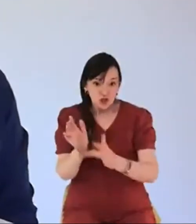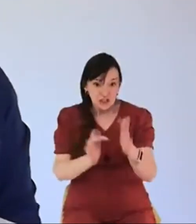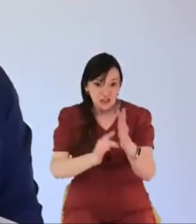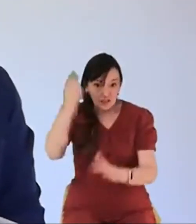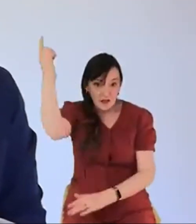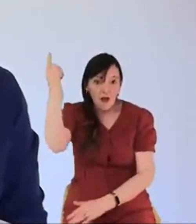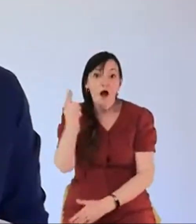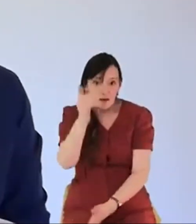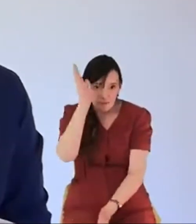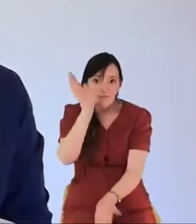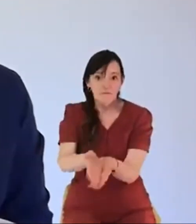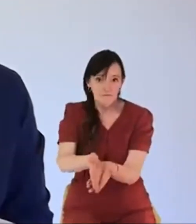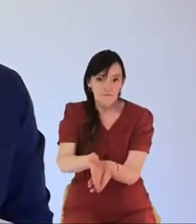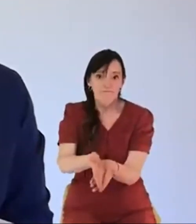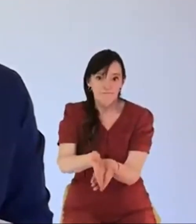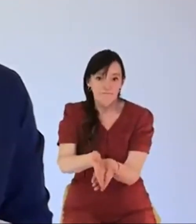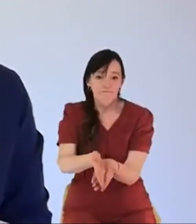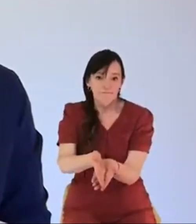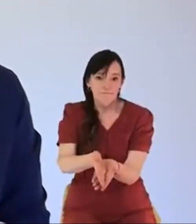Coming again